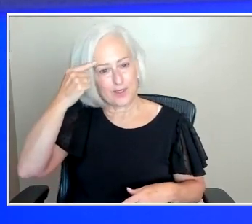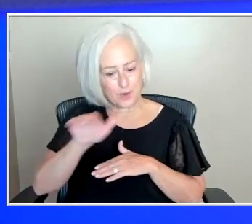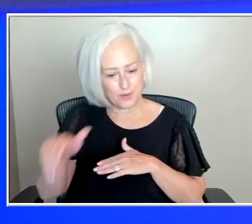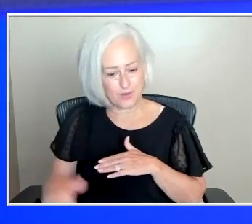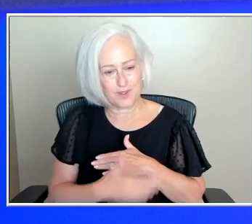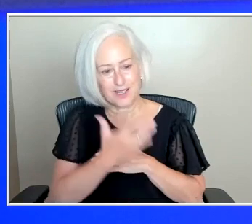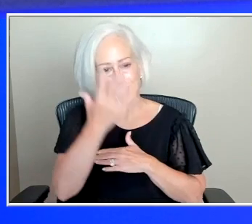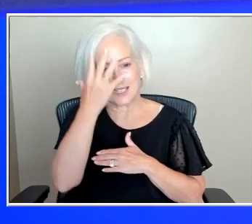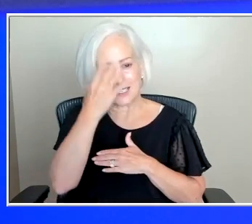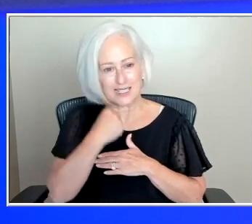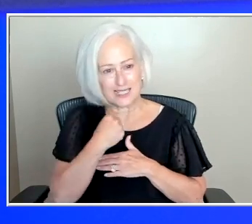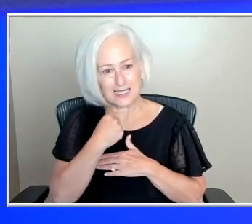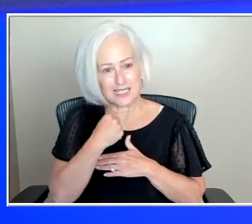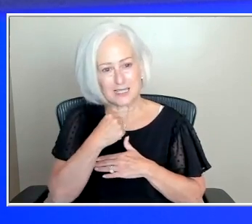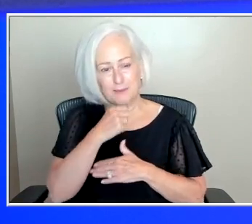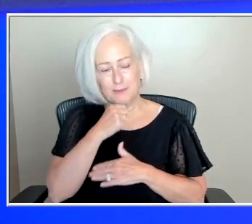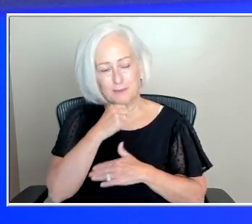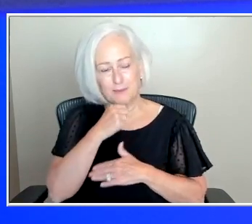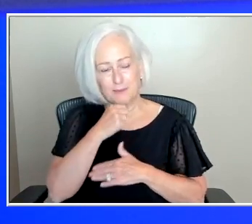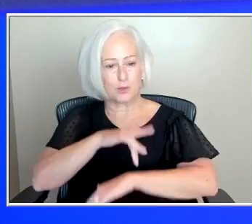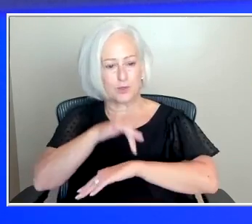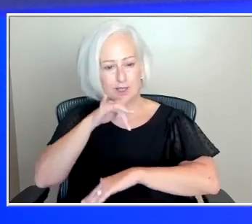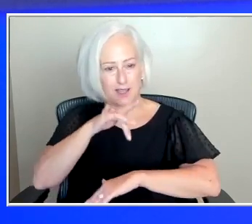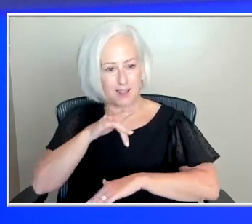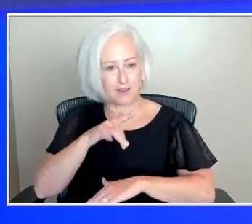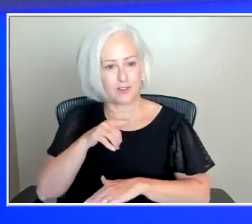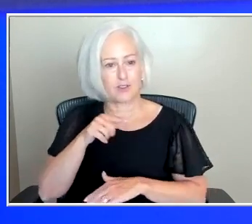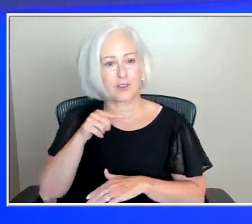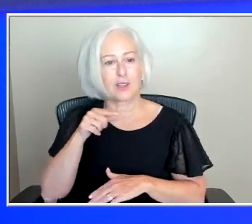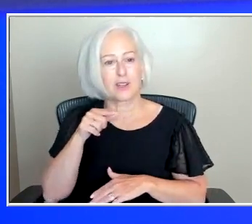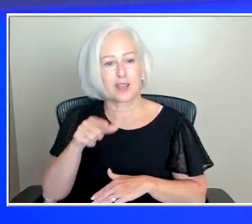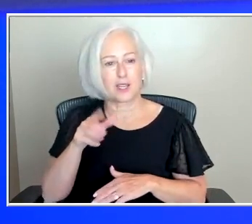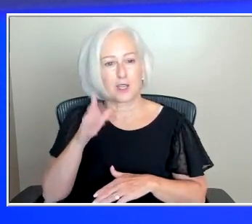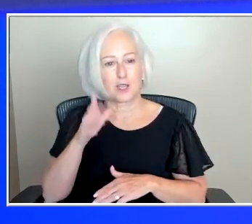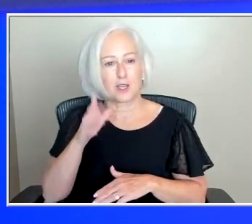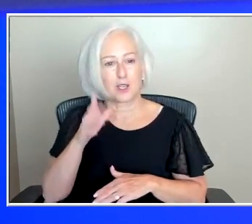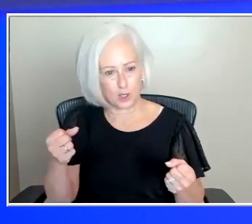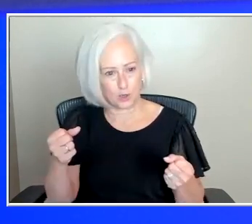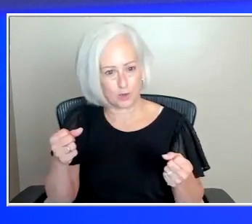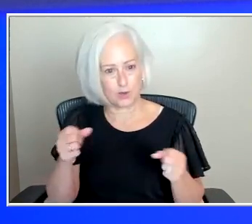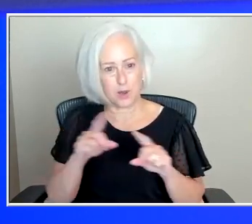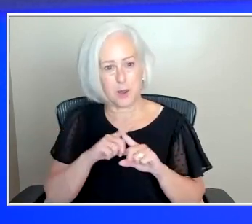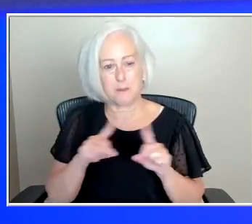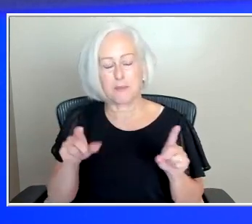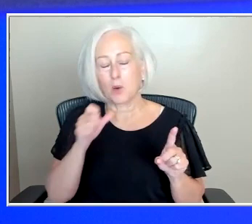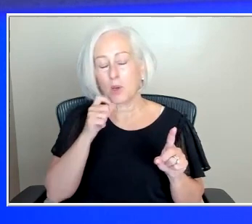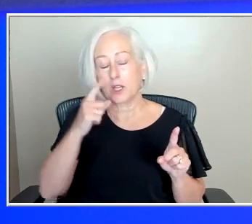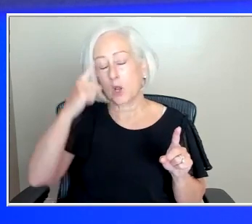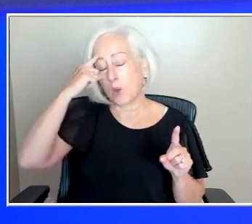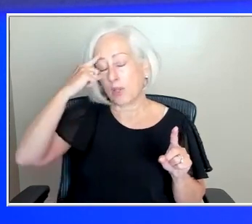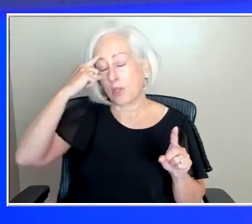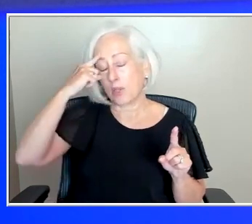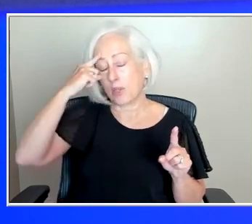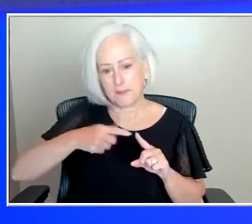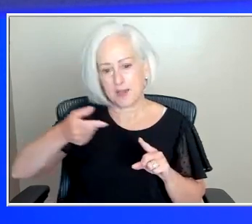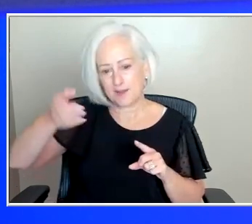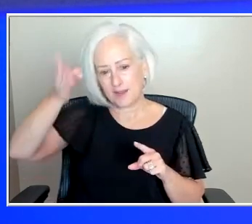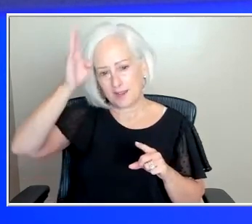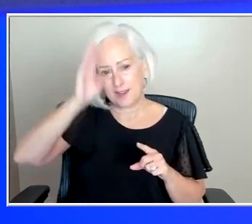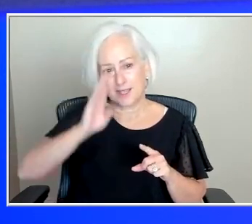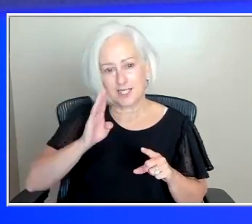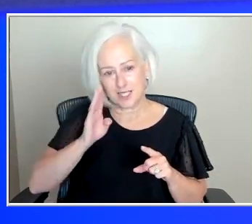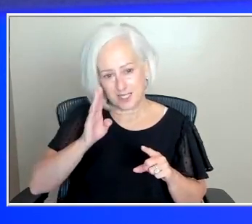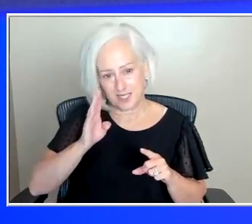be touched and we're going to be cured. What we don't think of is God works